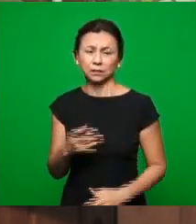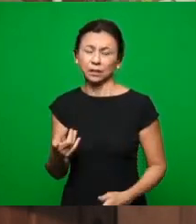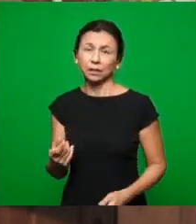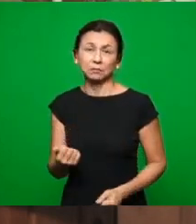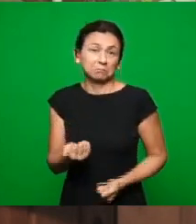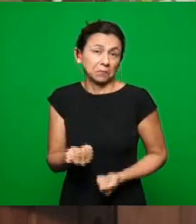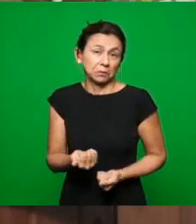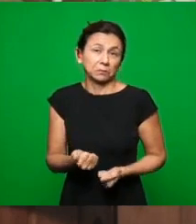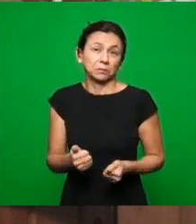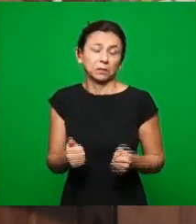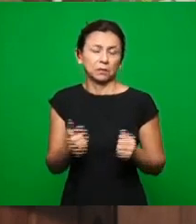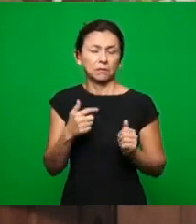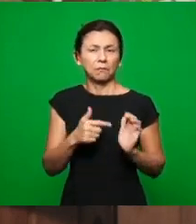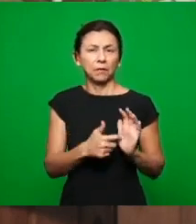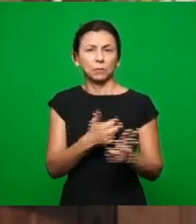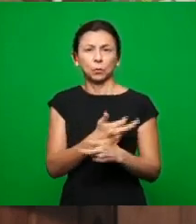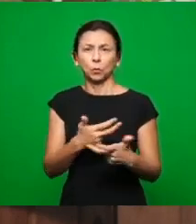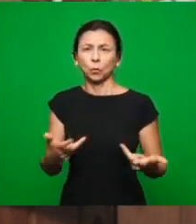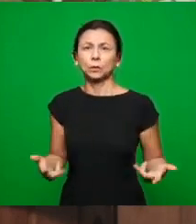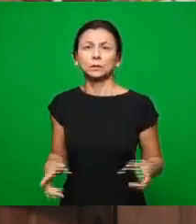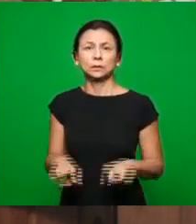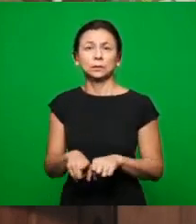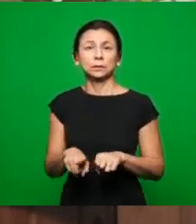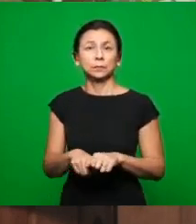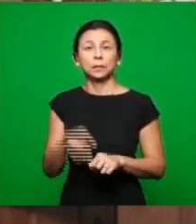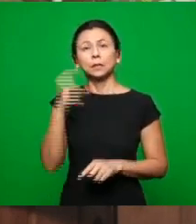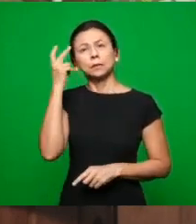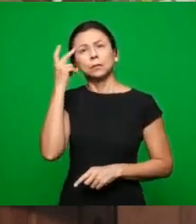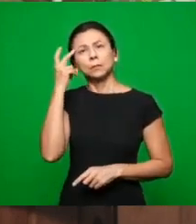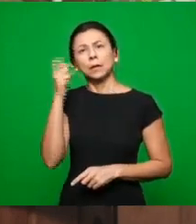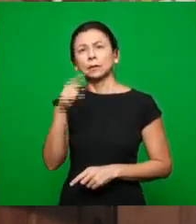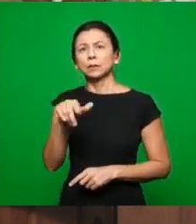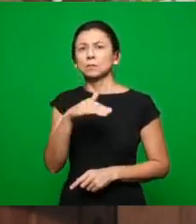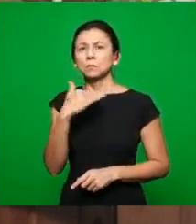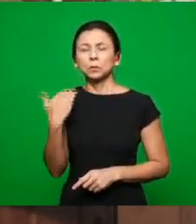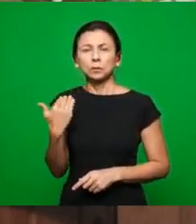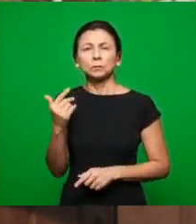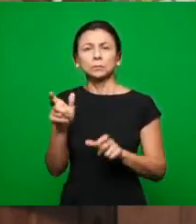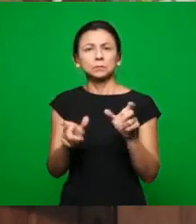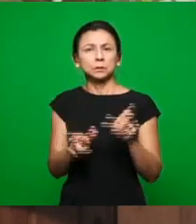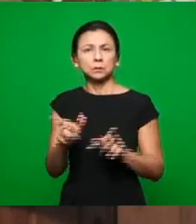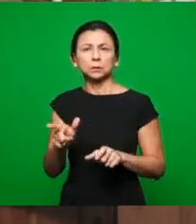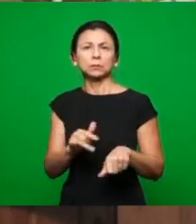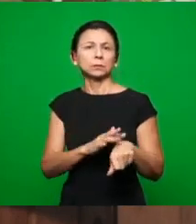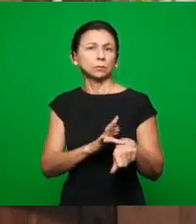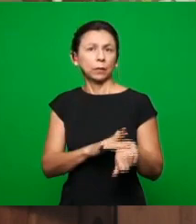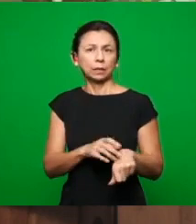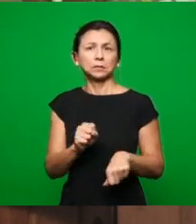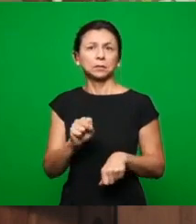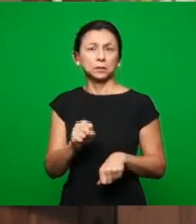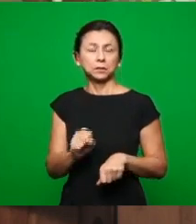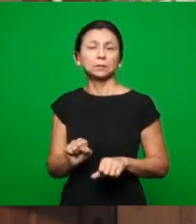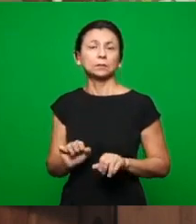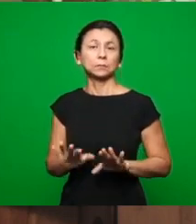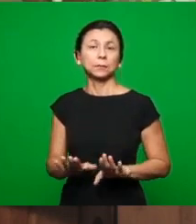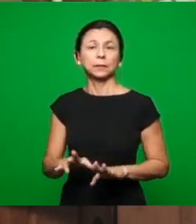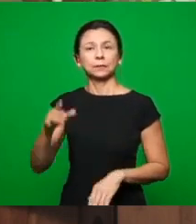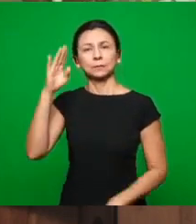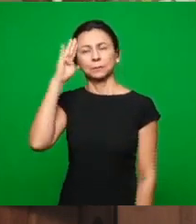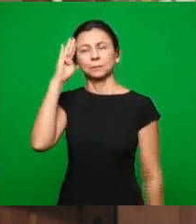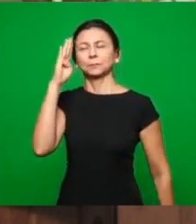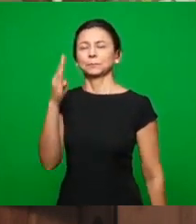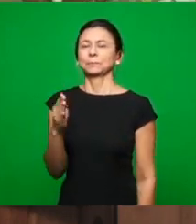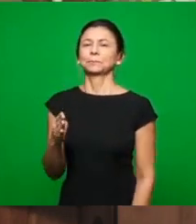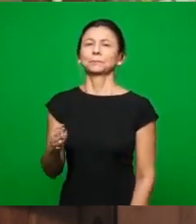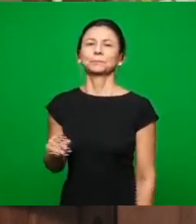normal. Everybody gets sick, everybody leaves, everybody dies. Those are not the things that we need to be worried about. But the